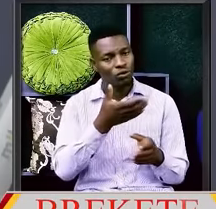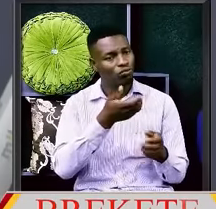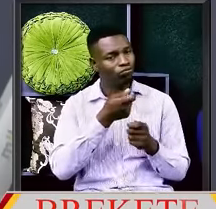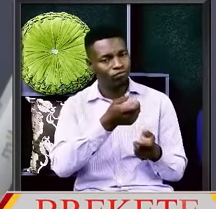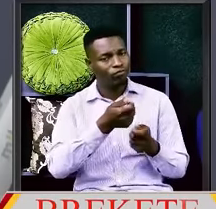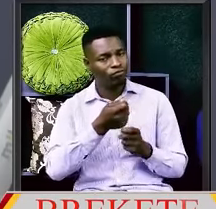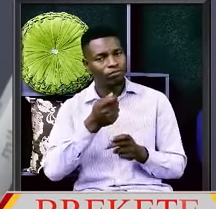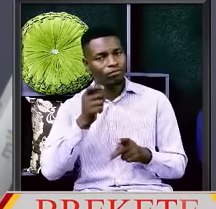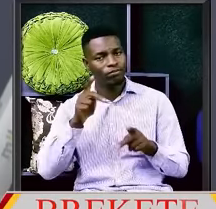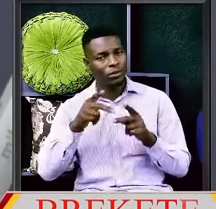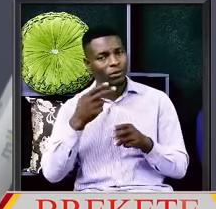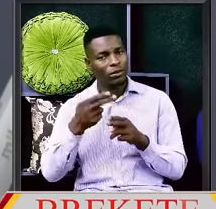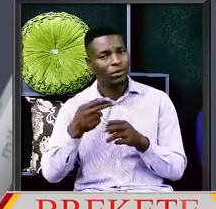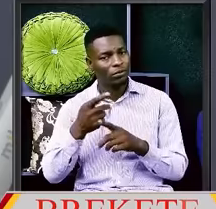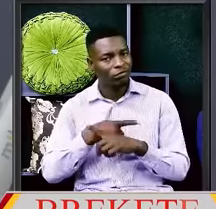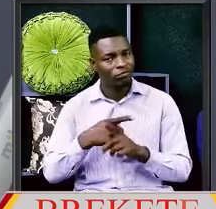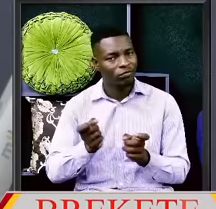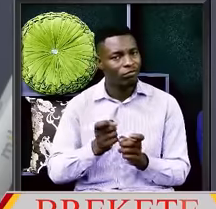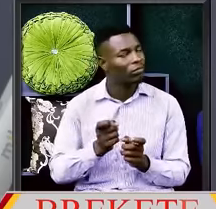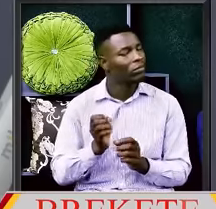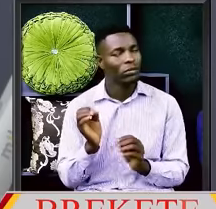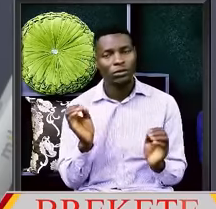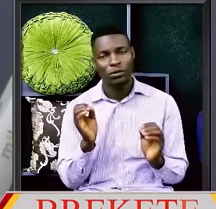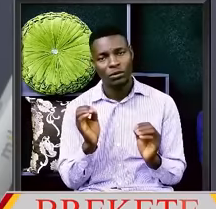people names.